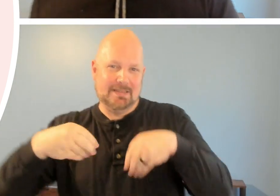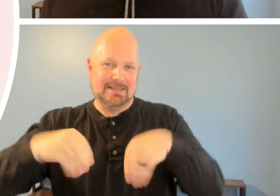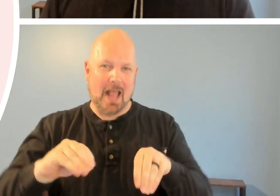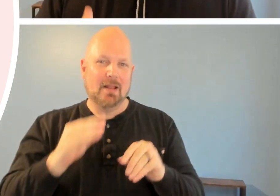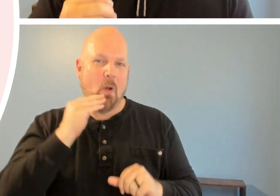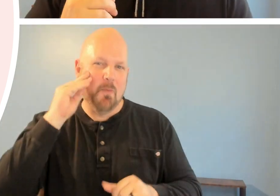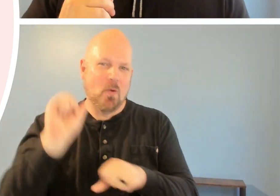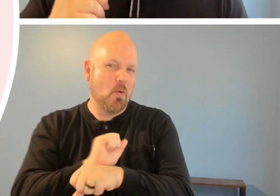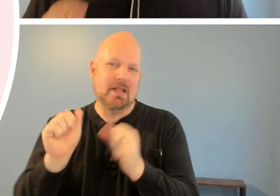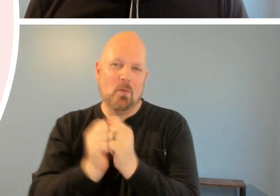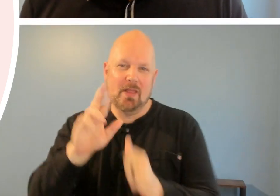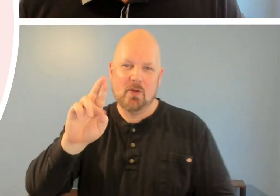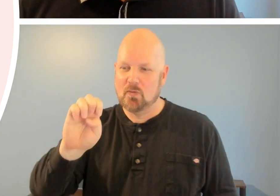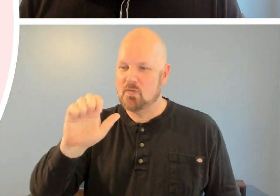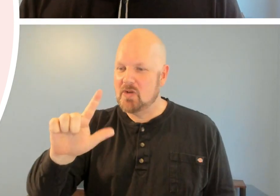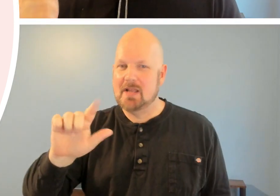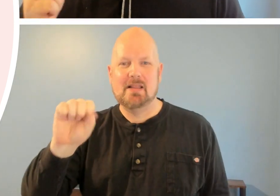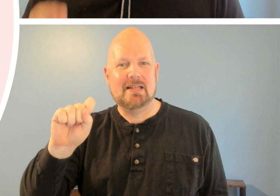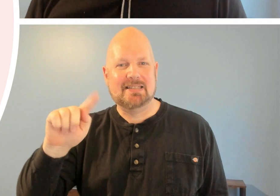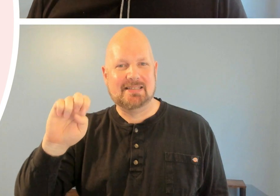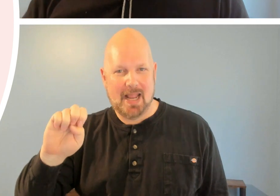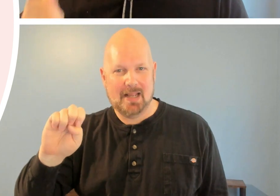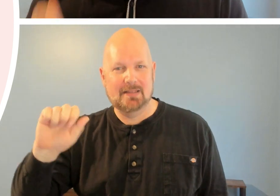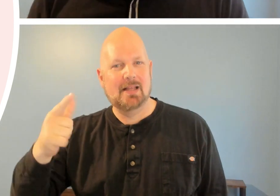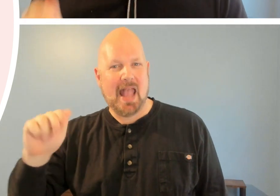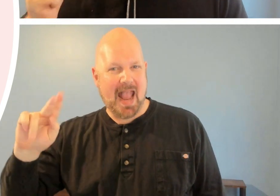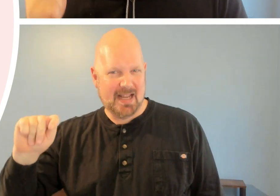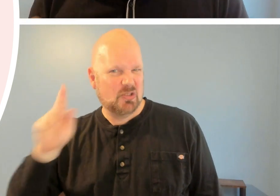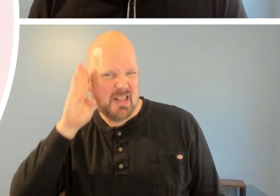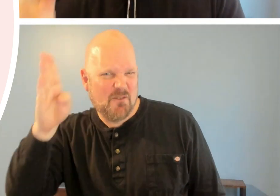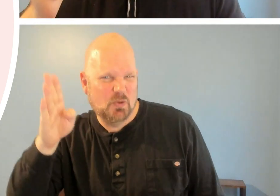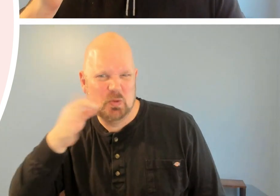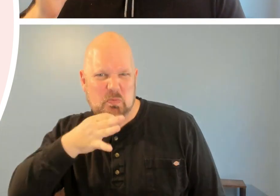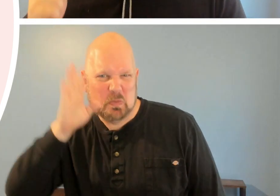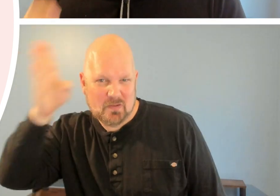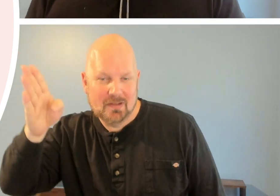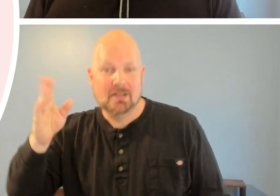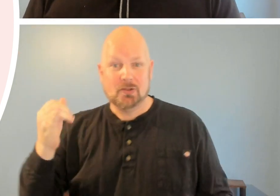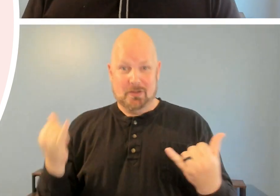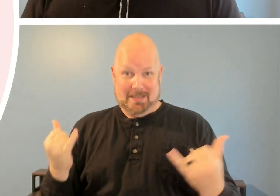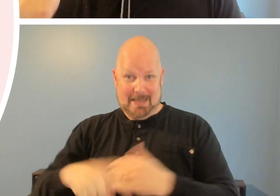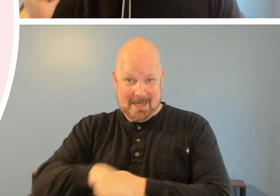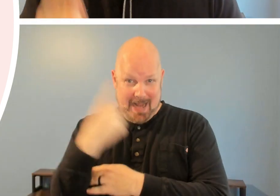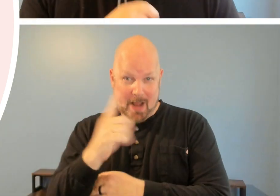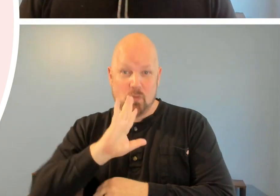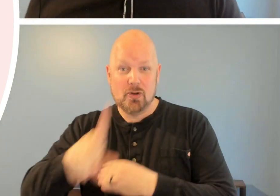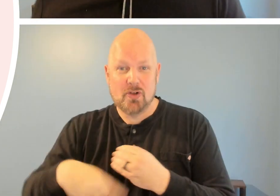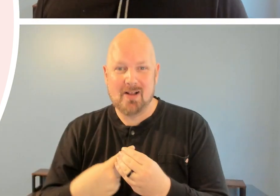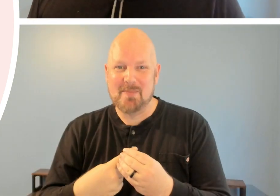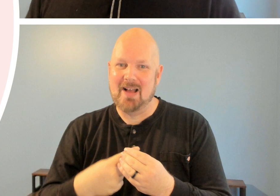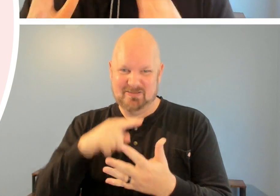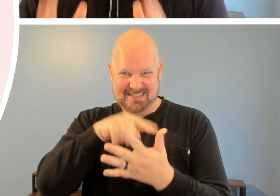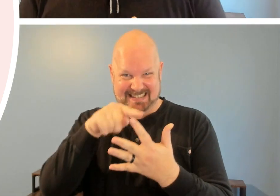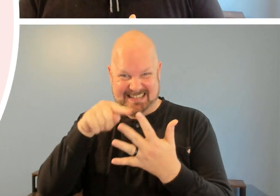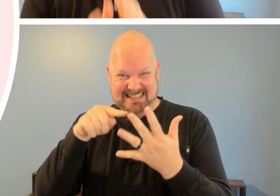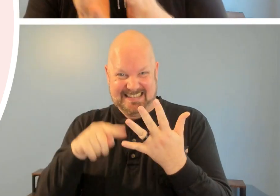be as well. So today's session, we're going to talk about common mistakes that we make when buying a new